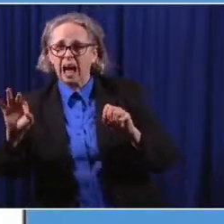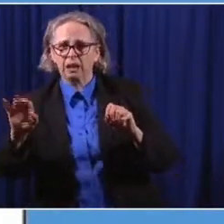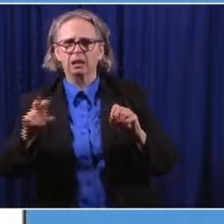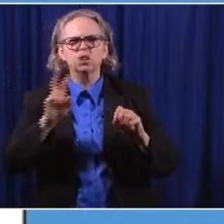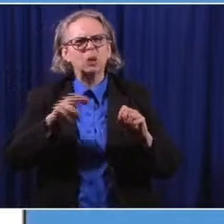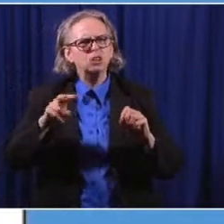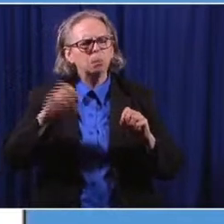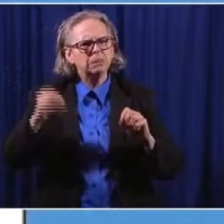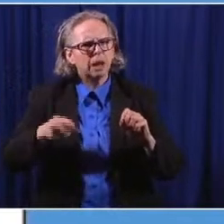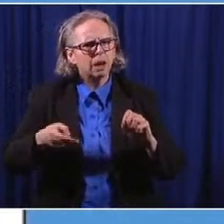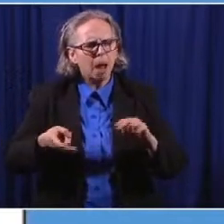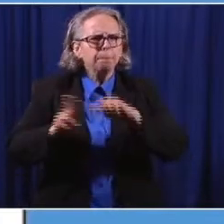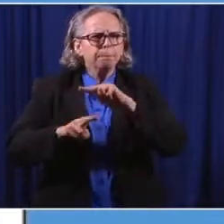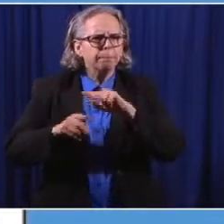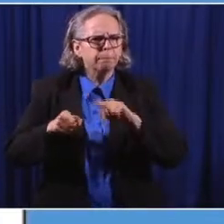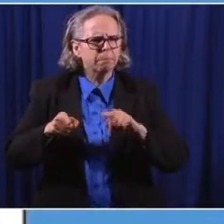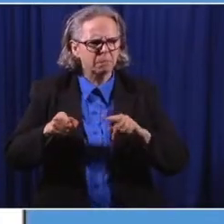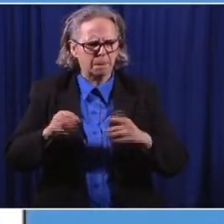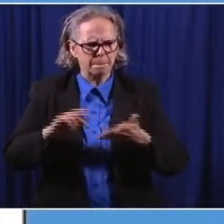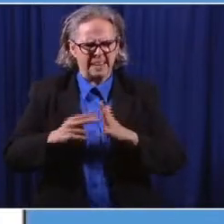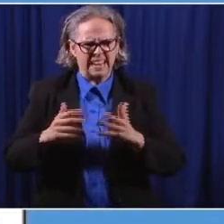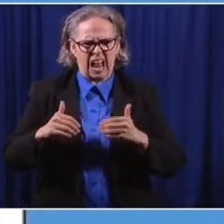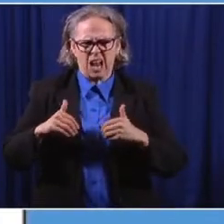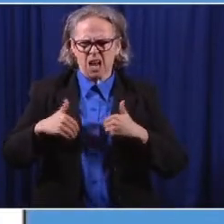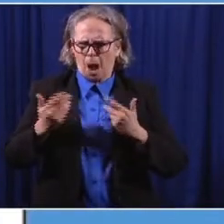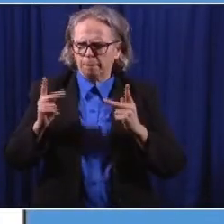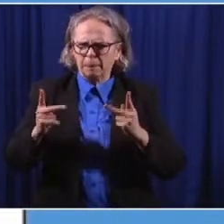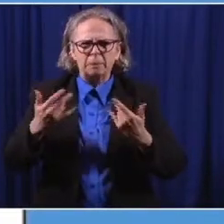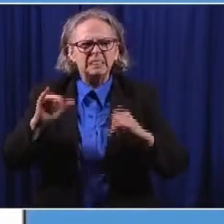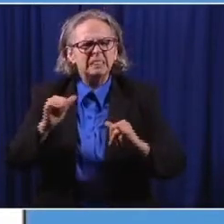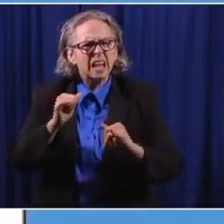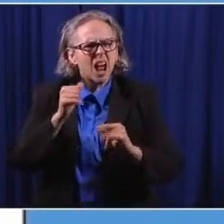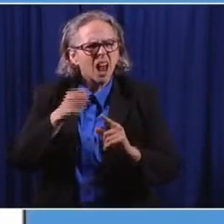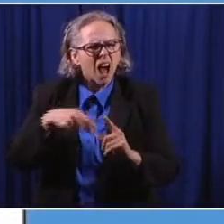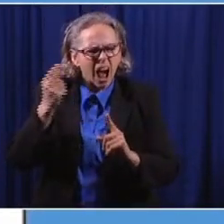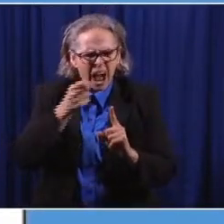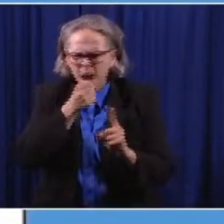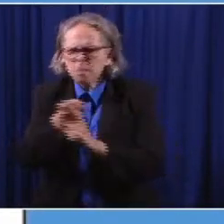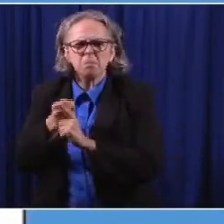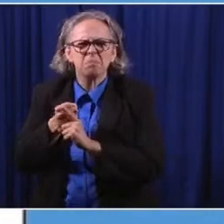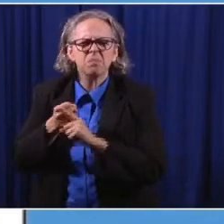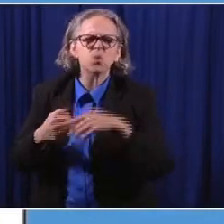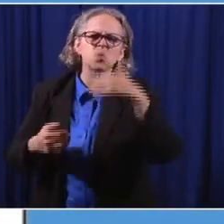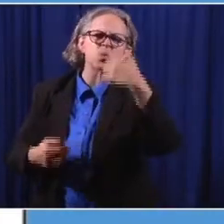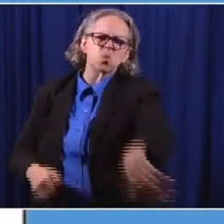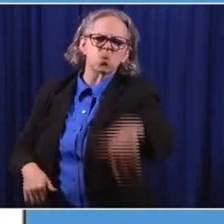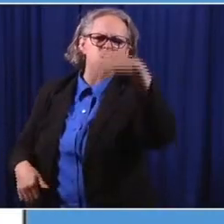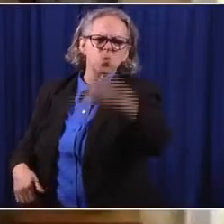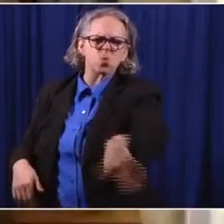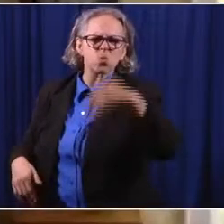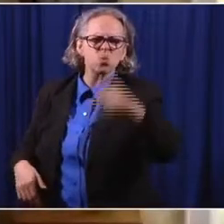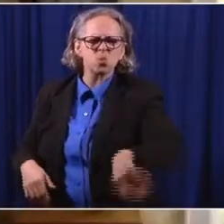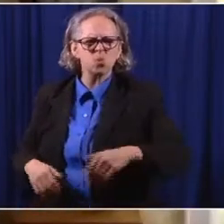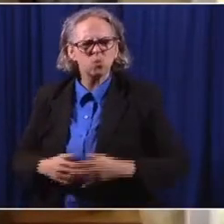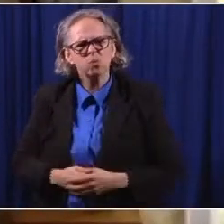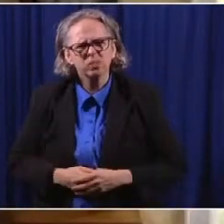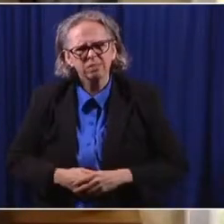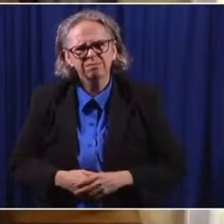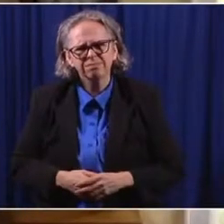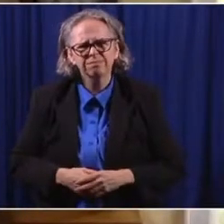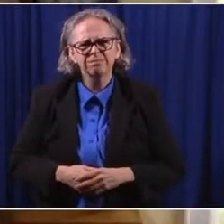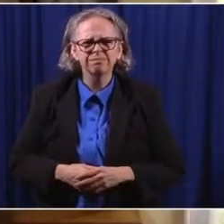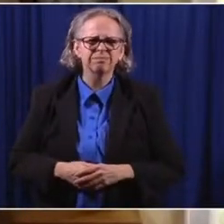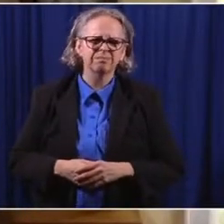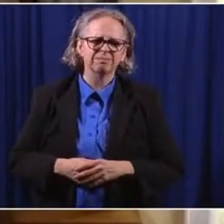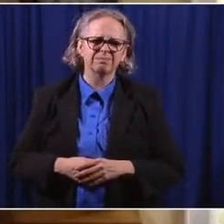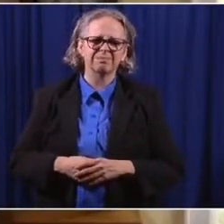are going up. They've kind of stabilized now. But again, it's just interesting to see where these cases are. Eric, you want to